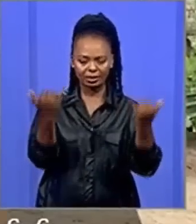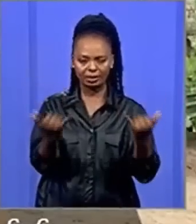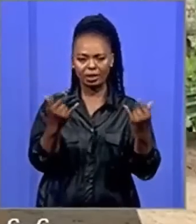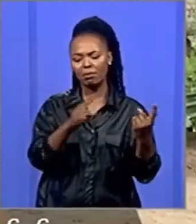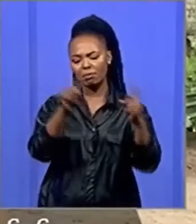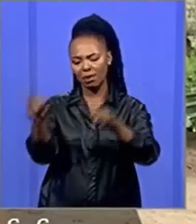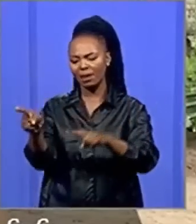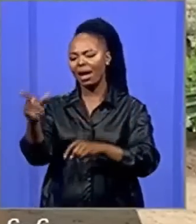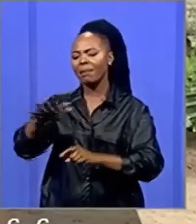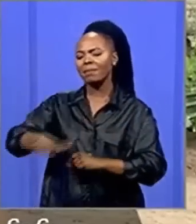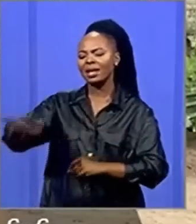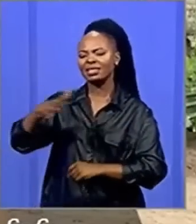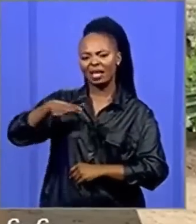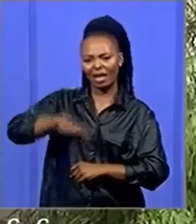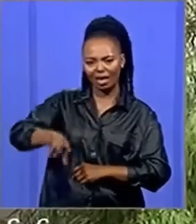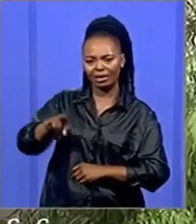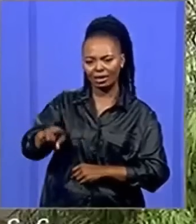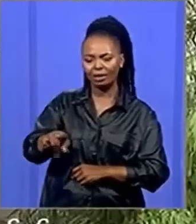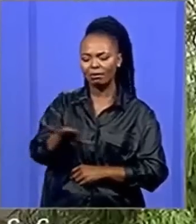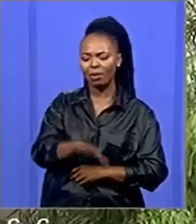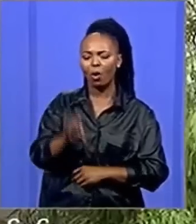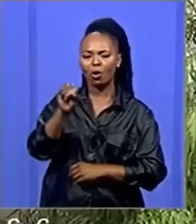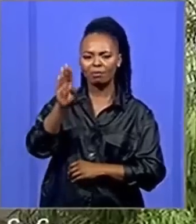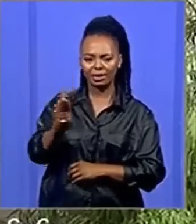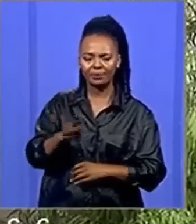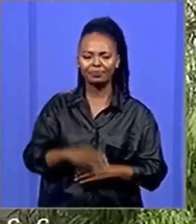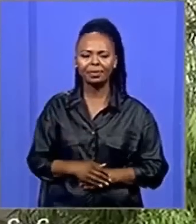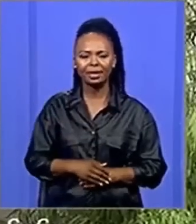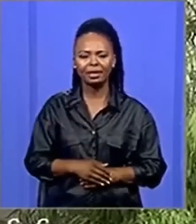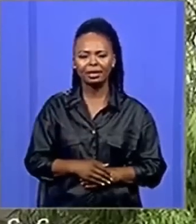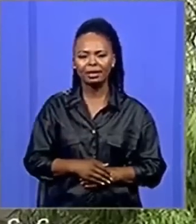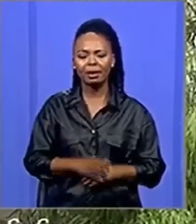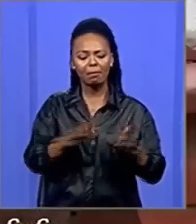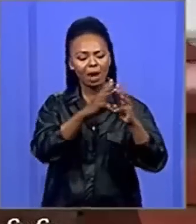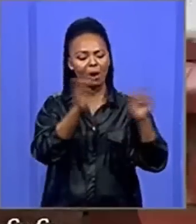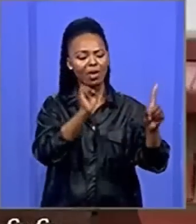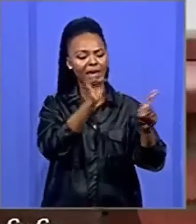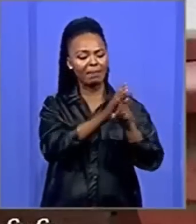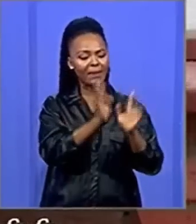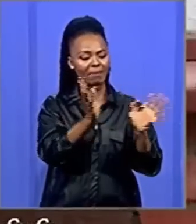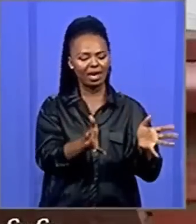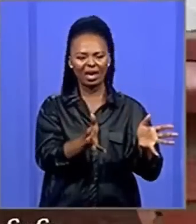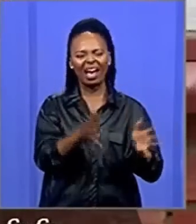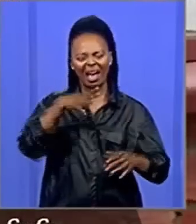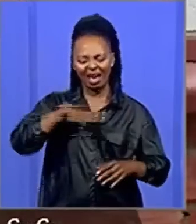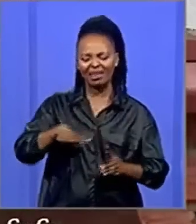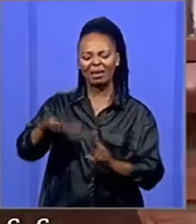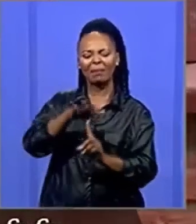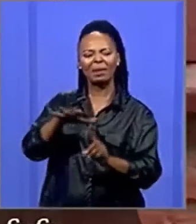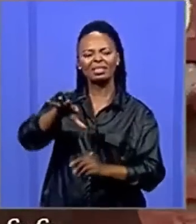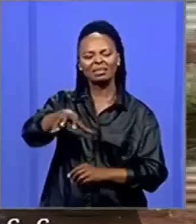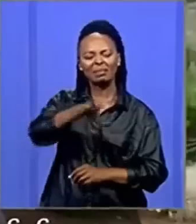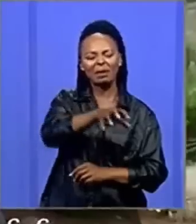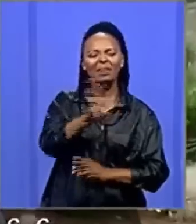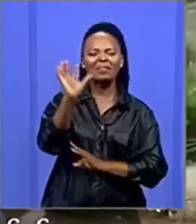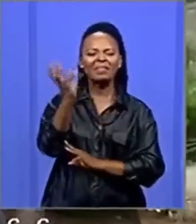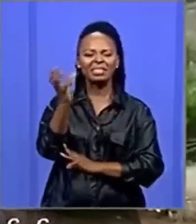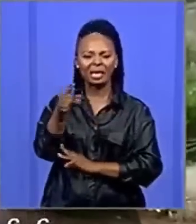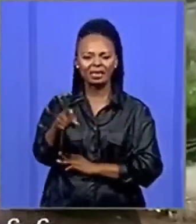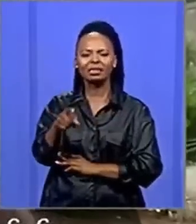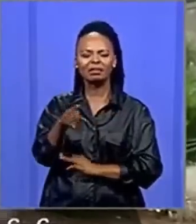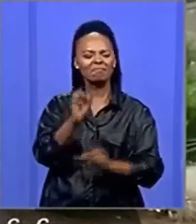areeng tse ding ka hara Bloemfontein. Koduwa ena ha e a bona Mangaung fela. Tikoloho tse ding tsa Free State di amehile. Tabe re le